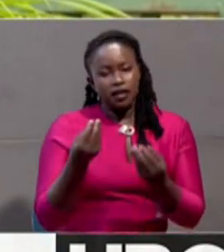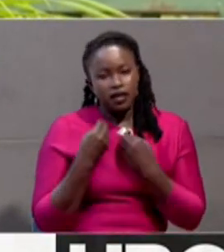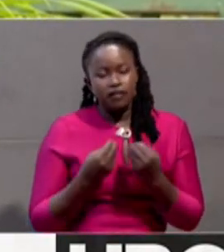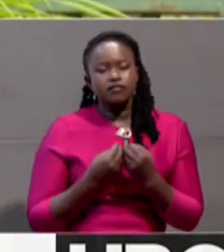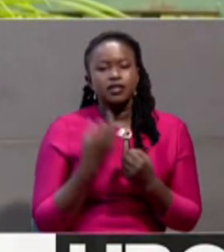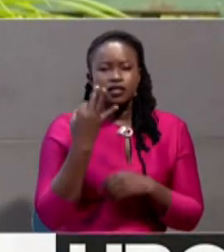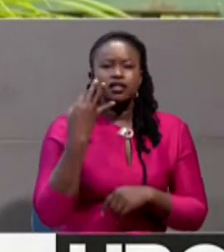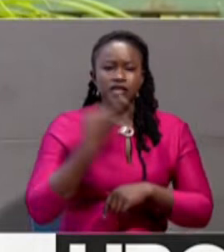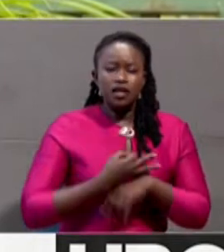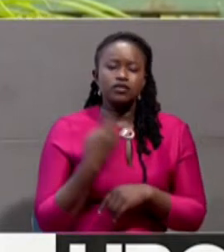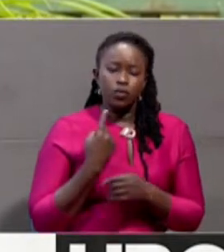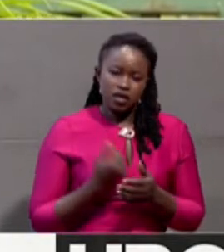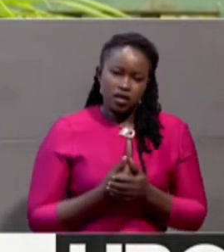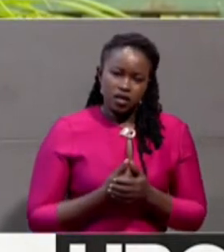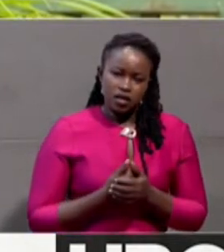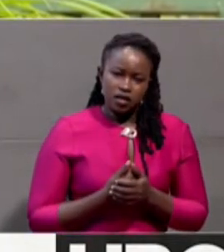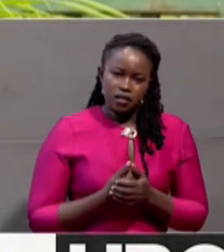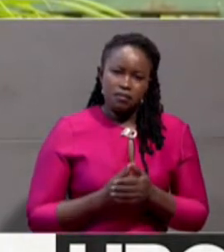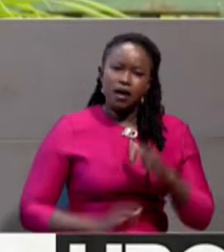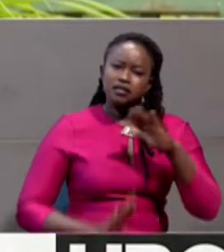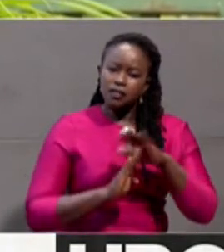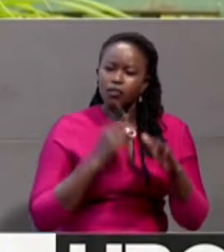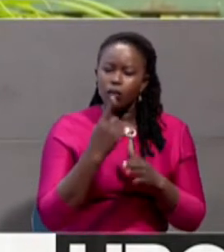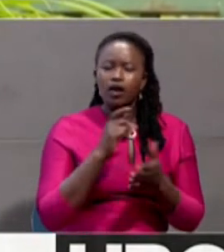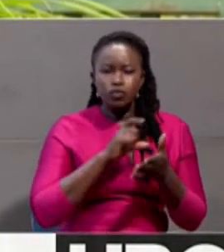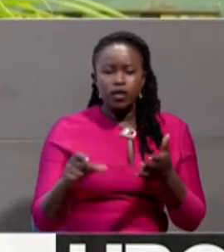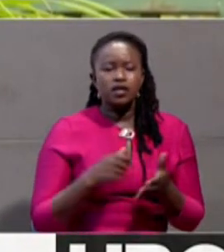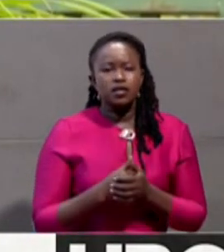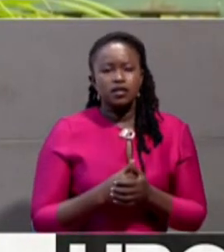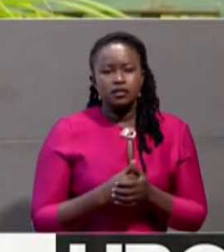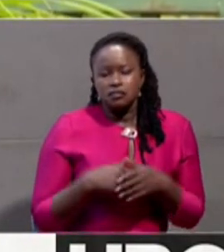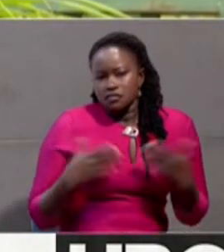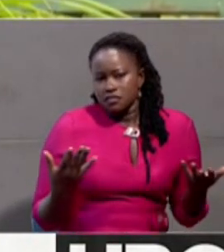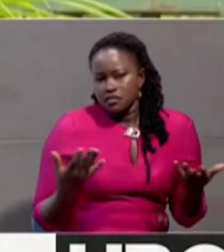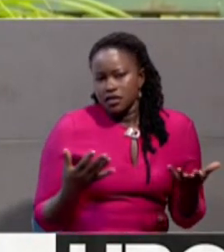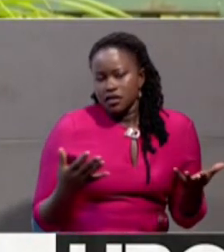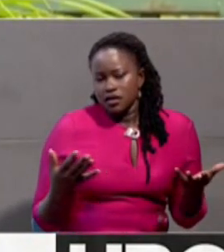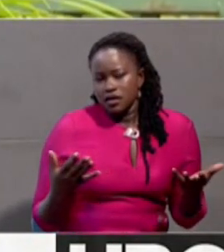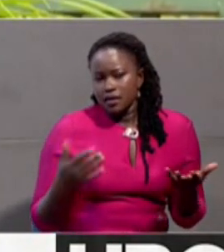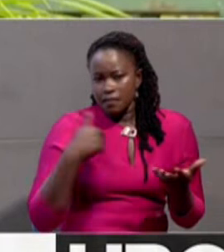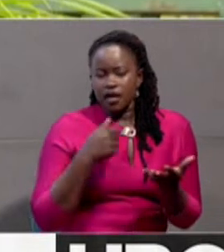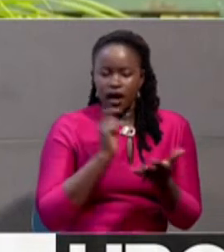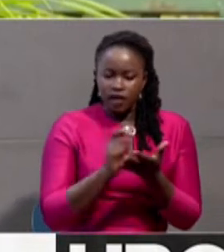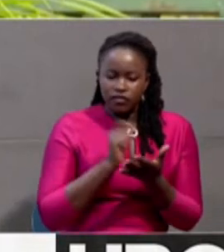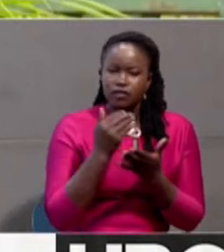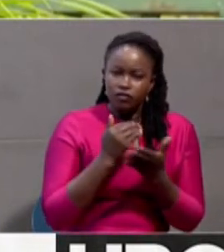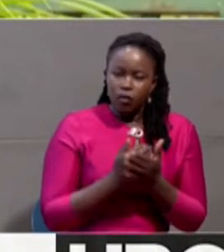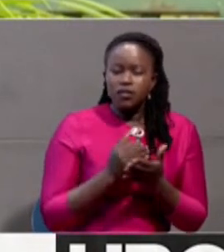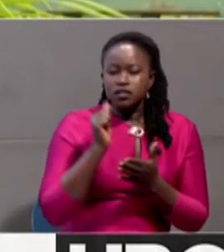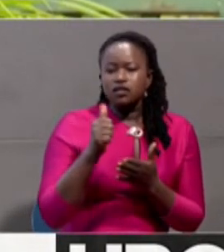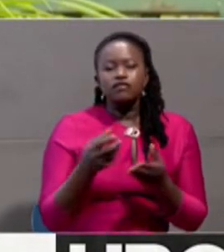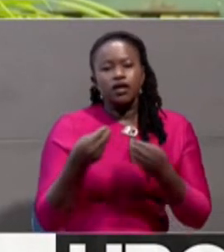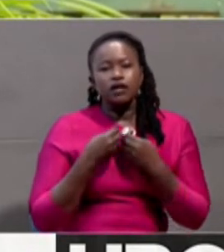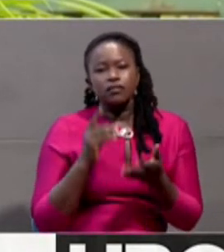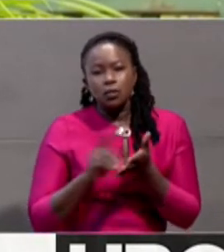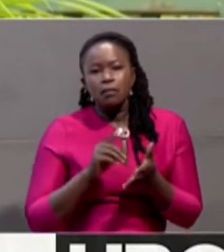3 days. I think it was a maximum a week. They just told me, pay the 20, I paid, I filled the form, then they gave me the documents. But others have been